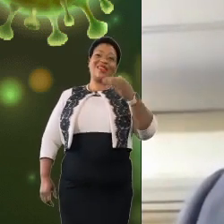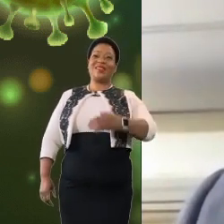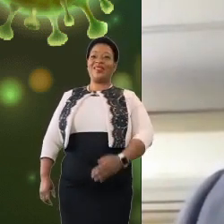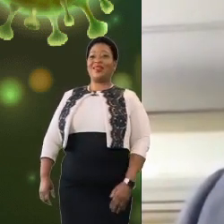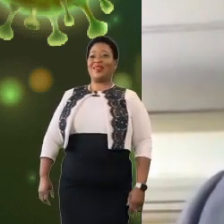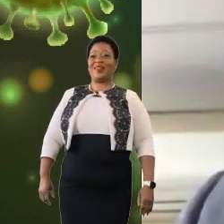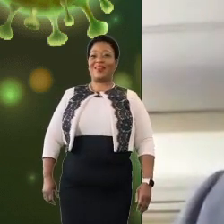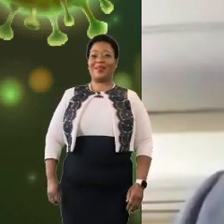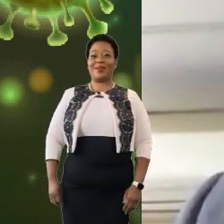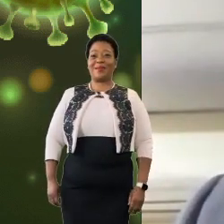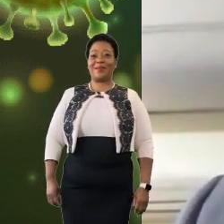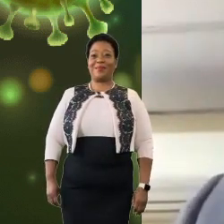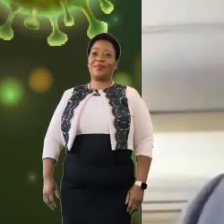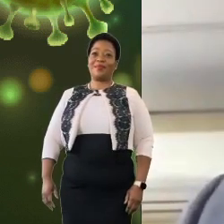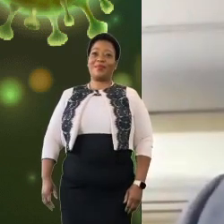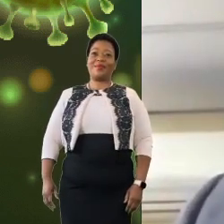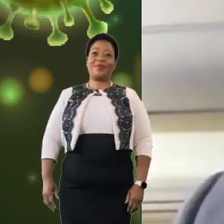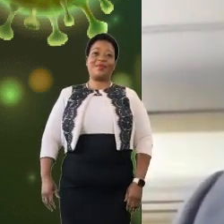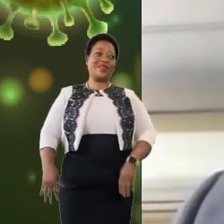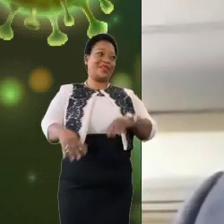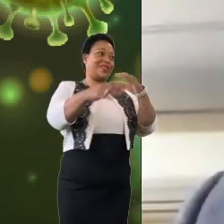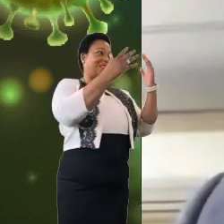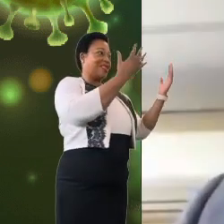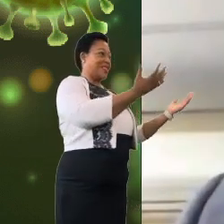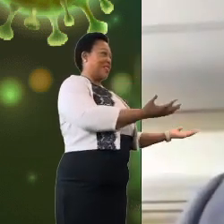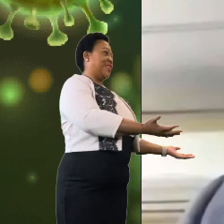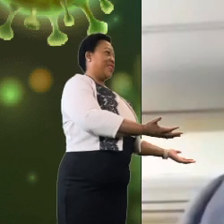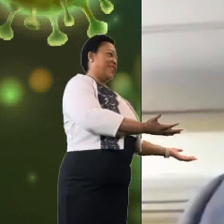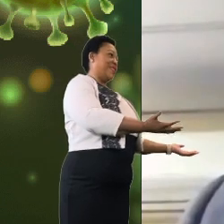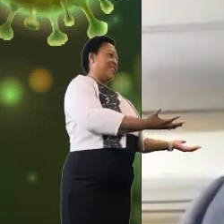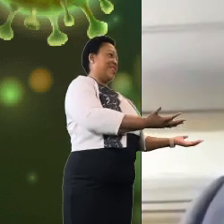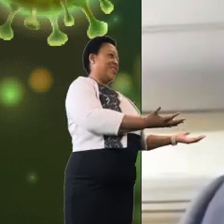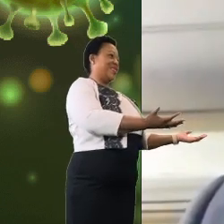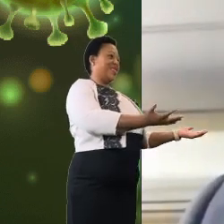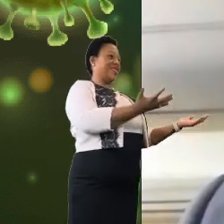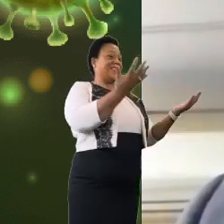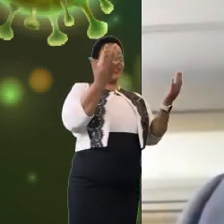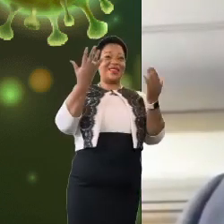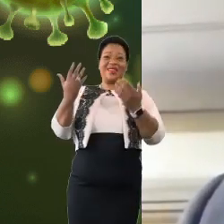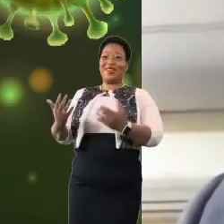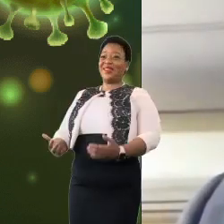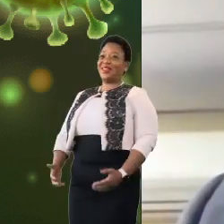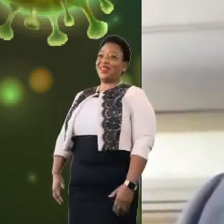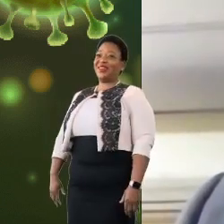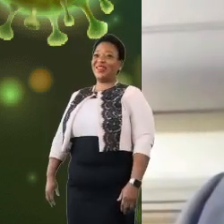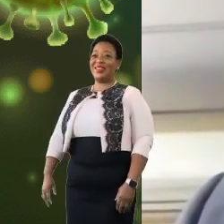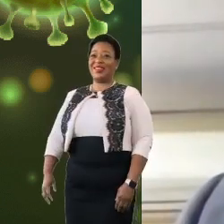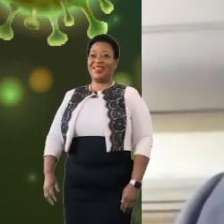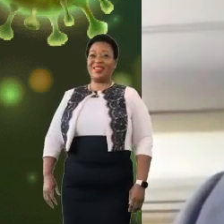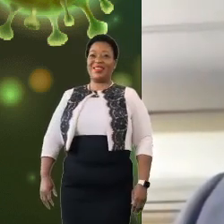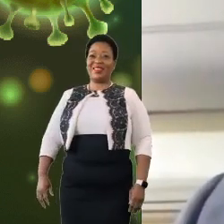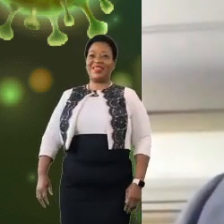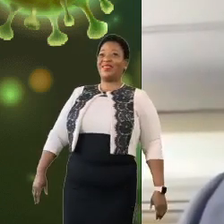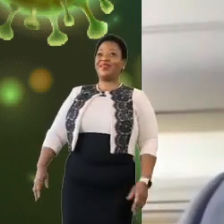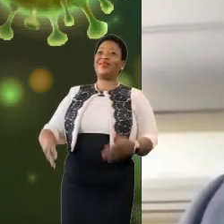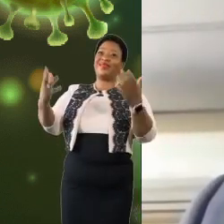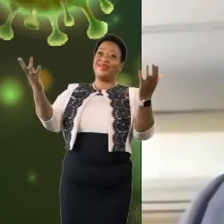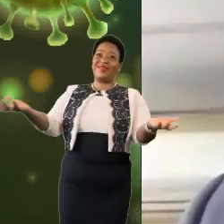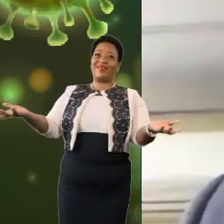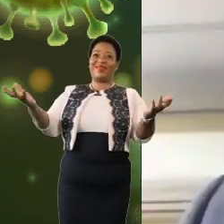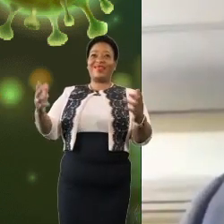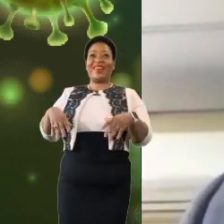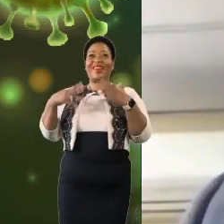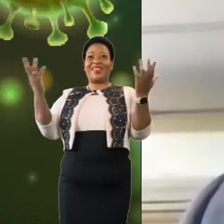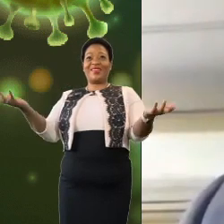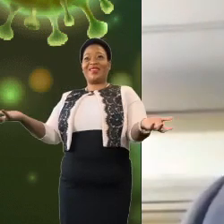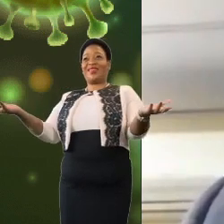5,000 rands. The employee will be able to take home 8,400 rands at the end of the month. In an instance where,